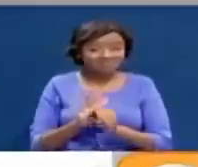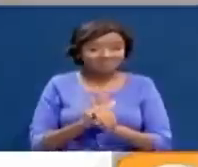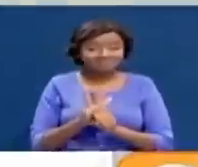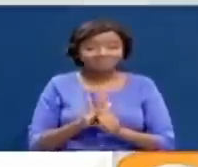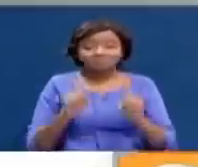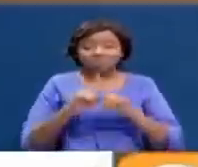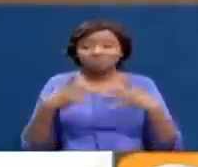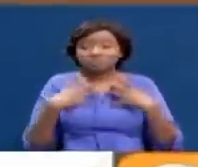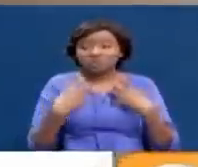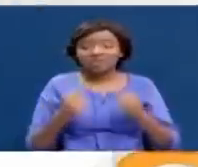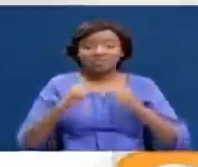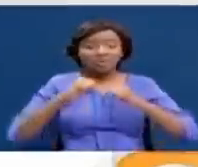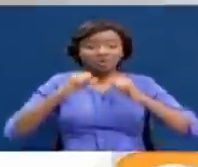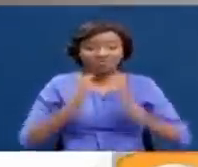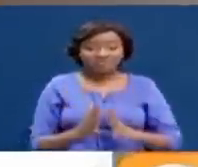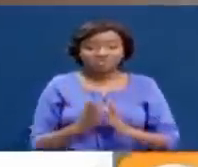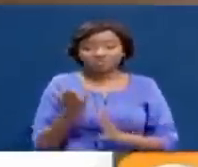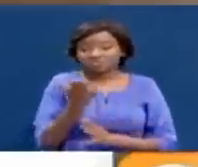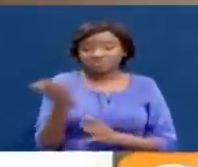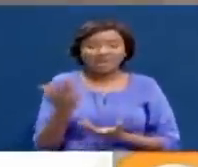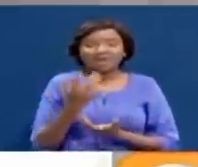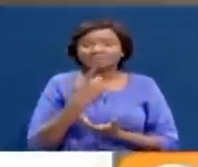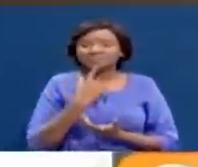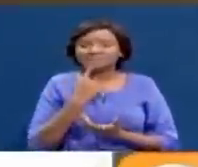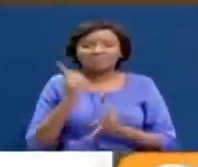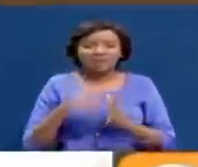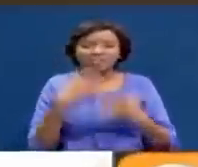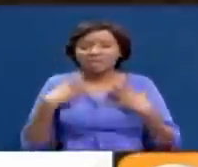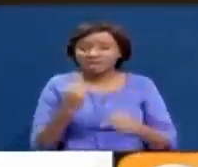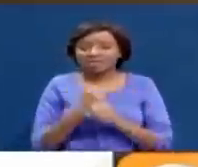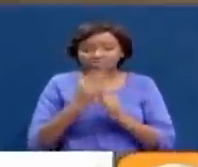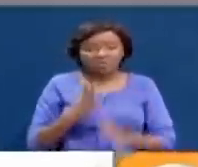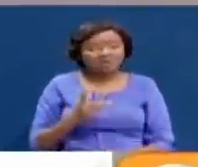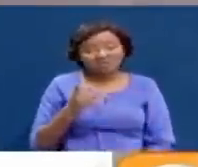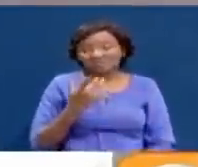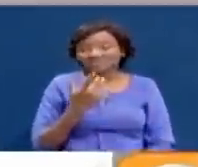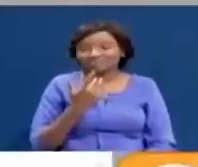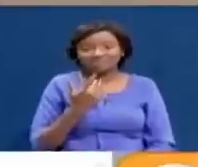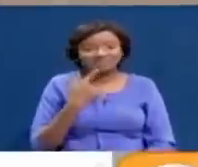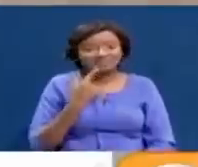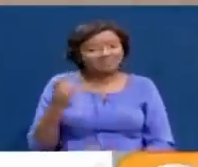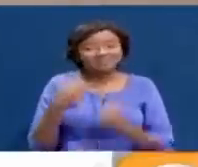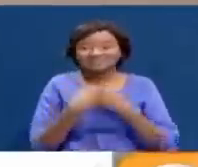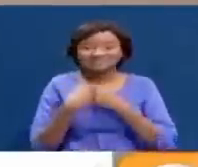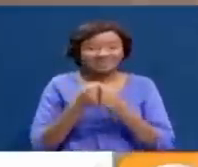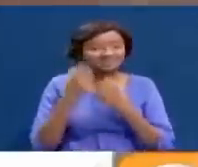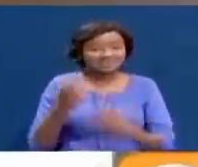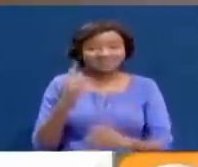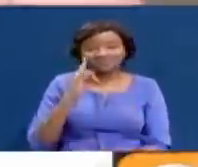And health officials responding to COVID-19 in the area have learnt this the hard way.